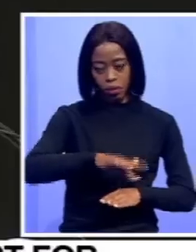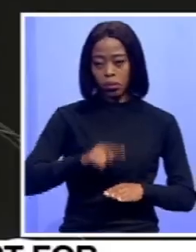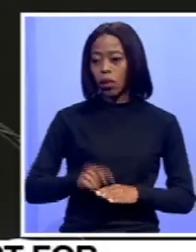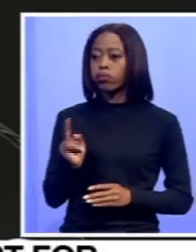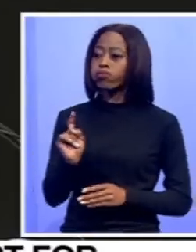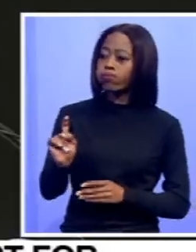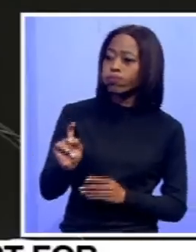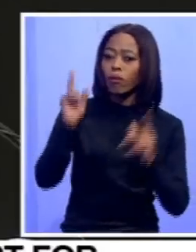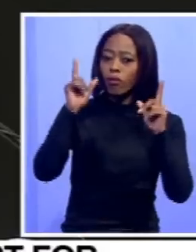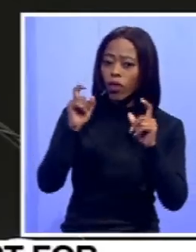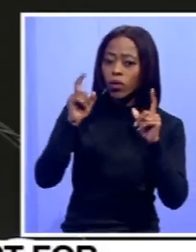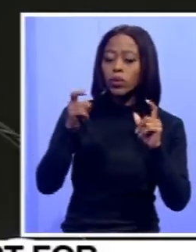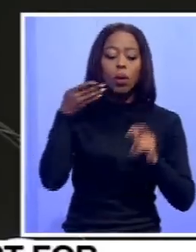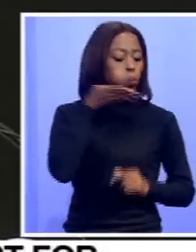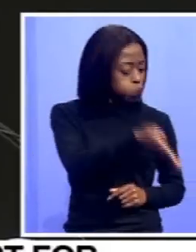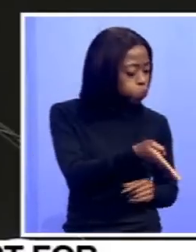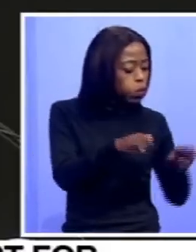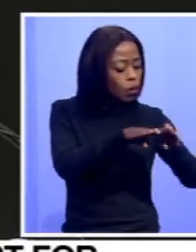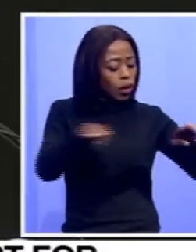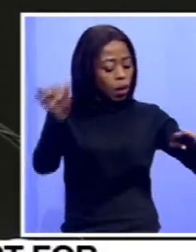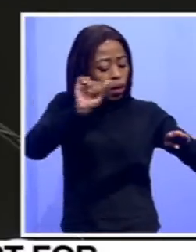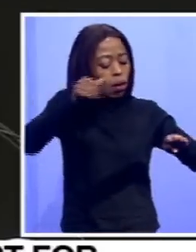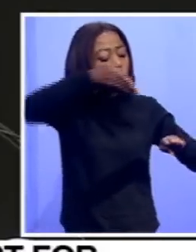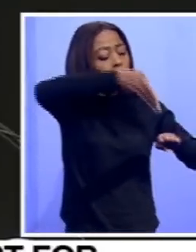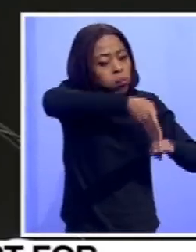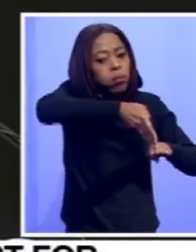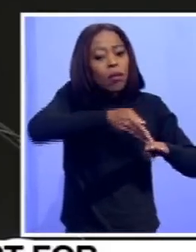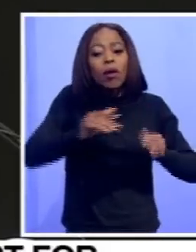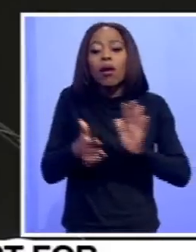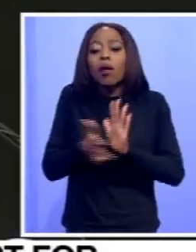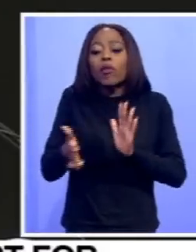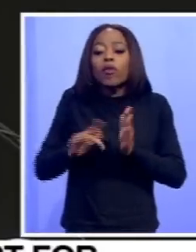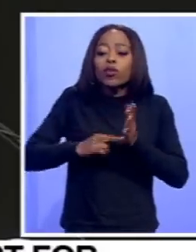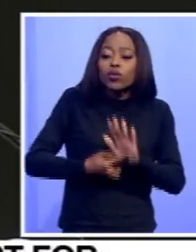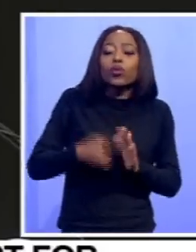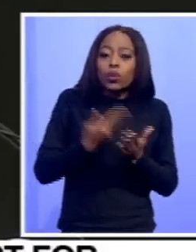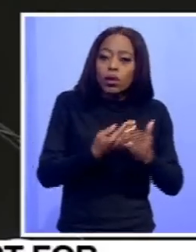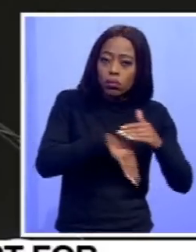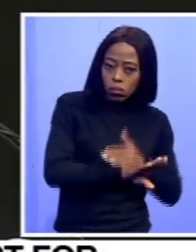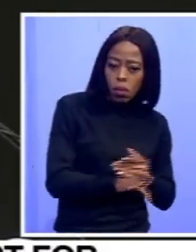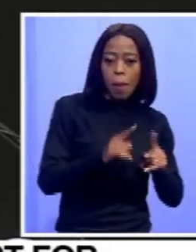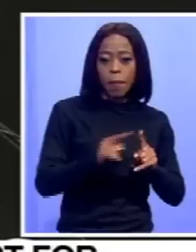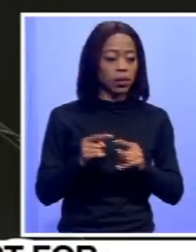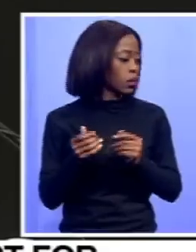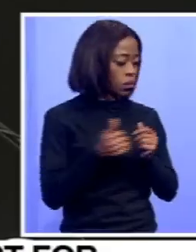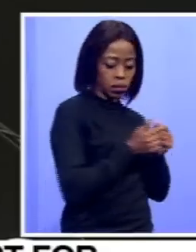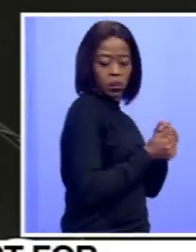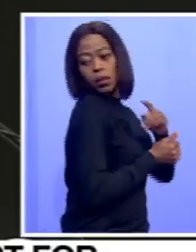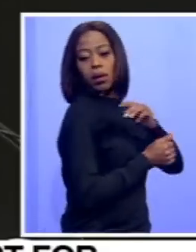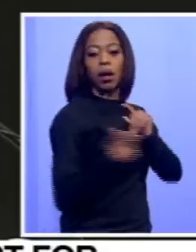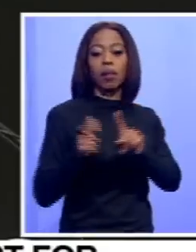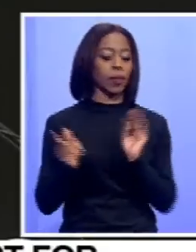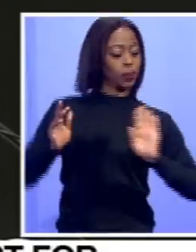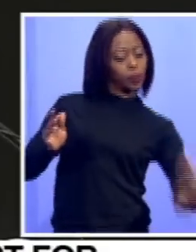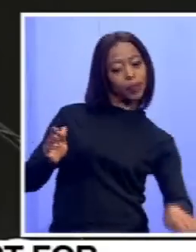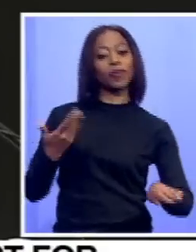with a photograph of the permit on the dashboard of the accused vehicle, he contended that when his back had been turned, somebody may have put the